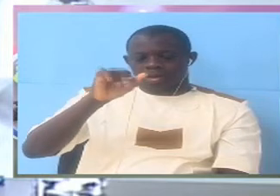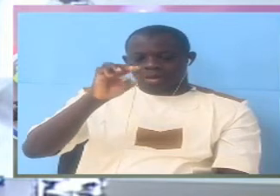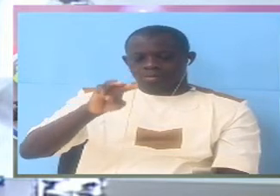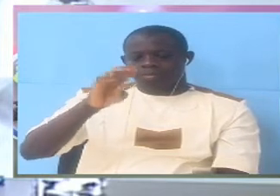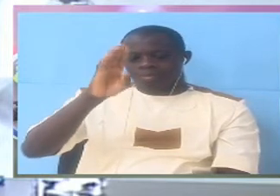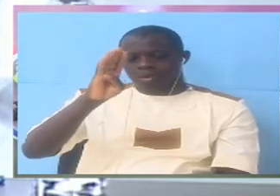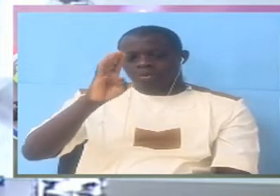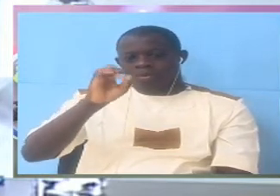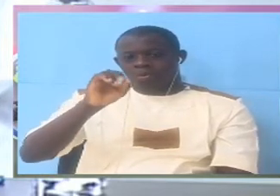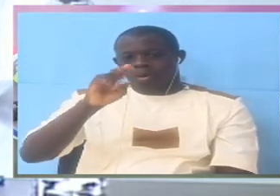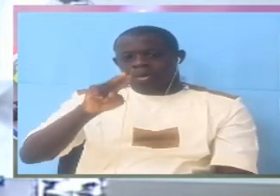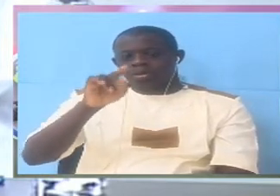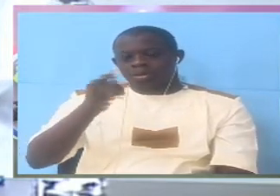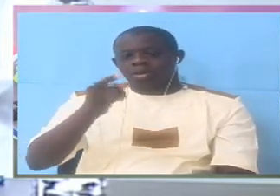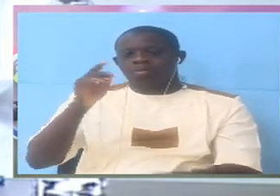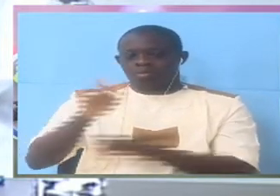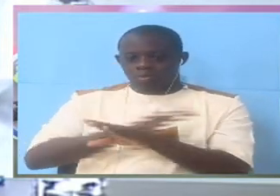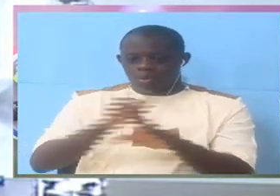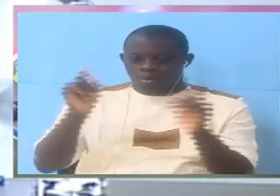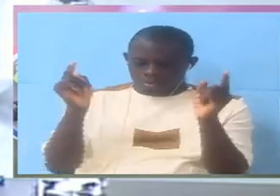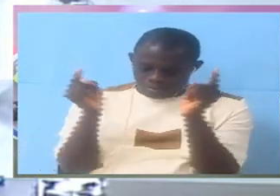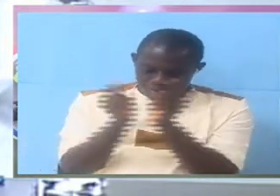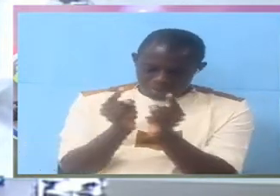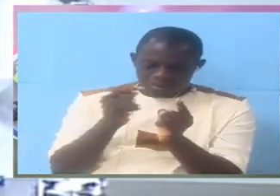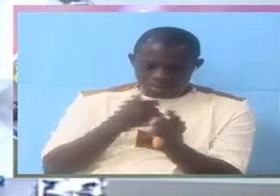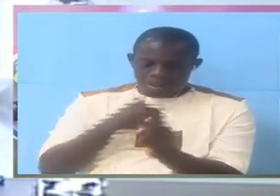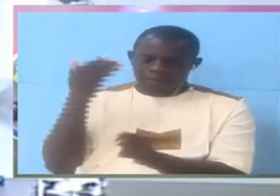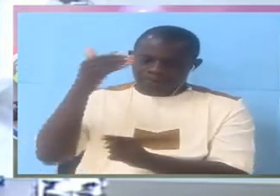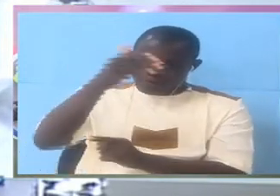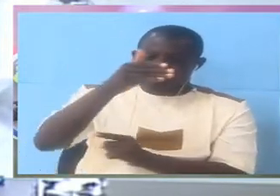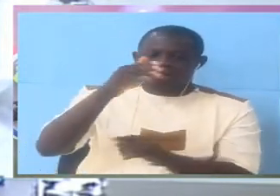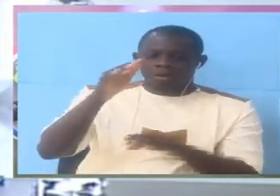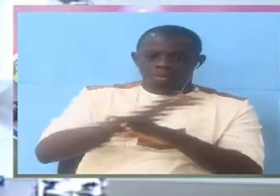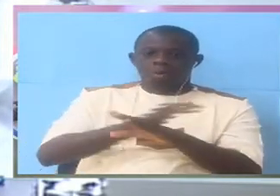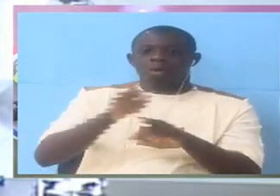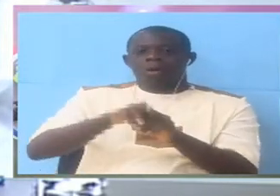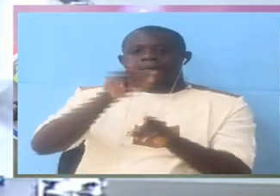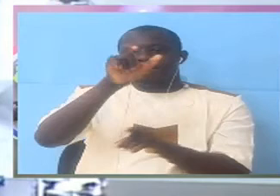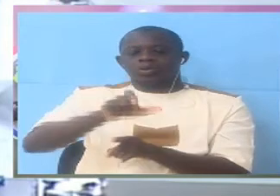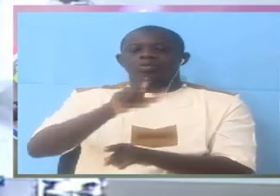who was directed to my house by my neighbor, Saho Fofana.